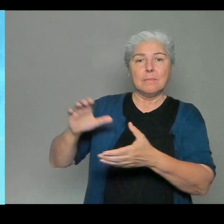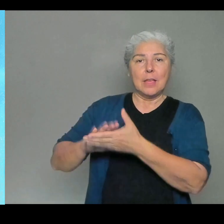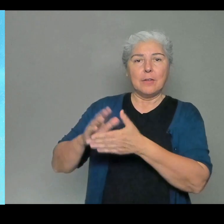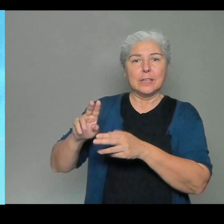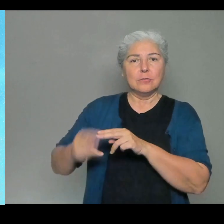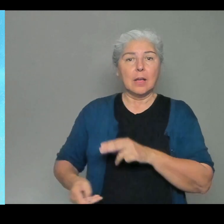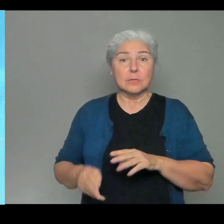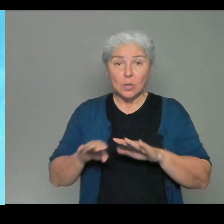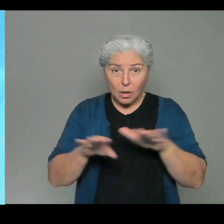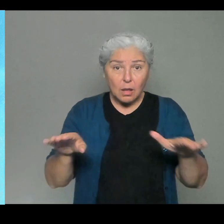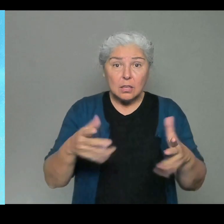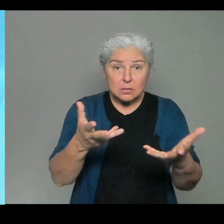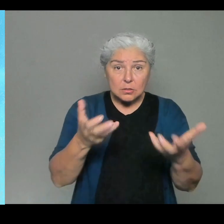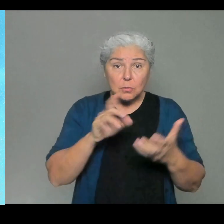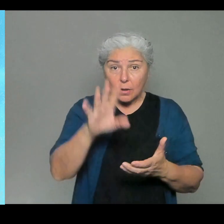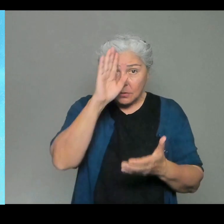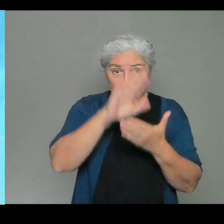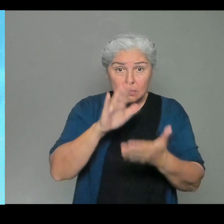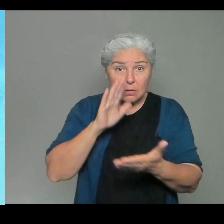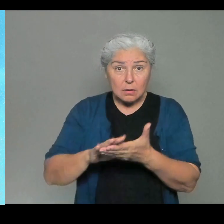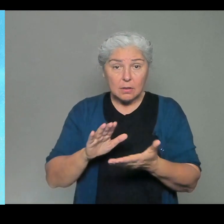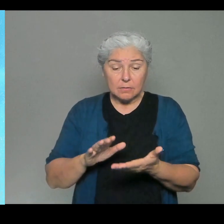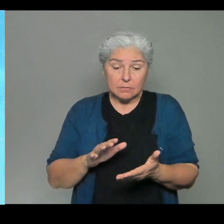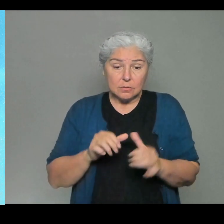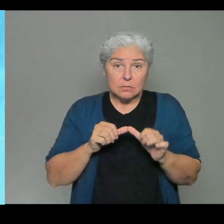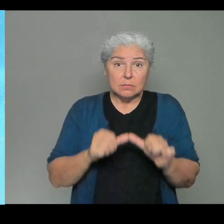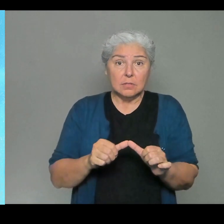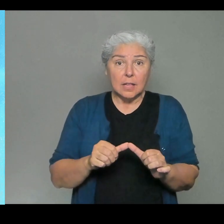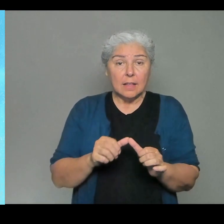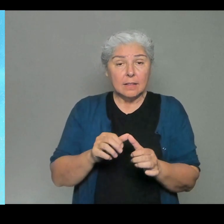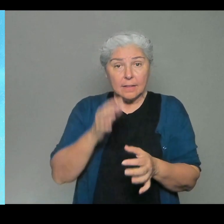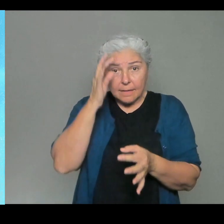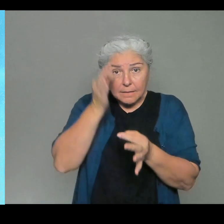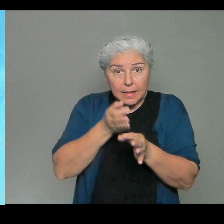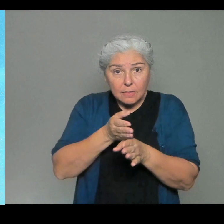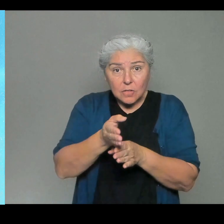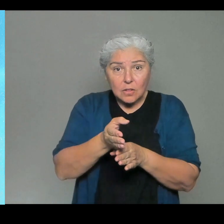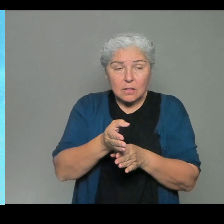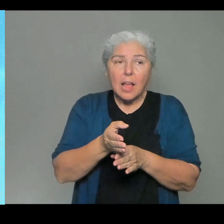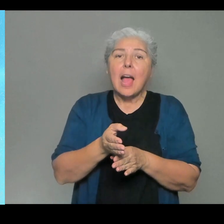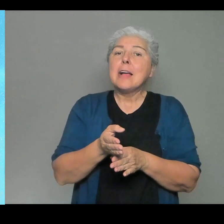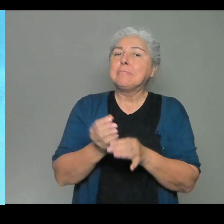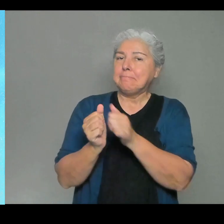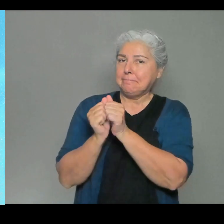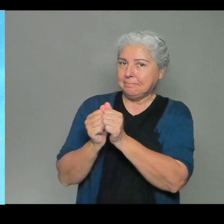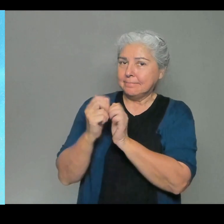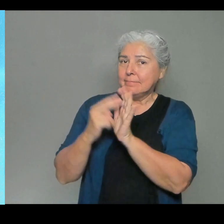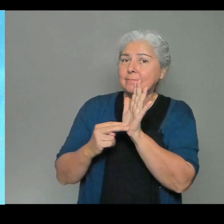marriage drops. By the way, how many of y'all would love your spouse to be faithful to you? Okay, read the Bible with them.